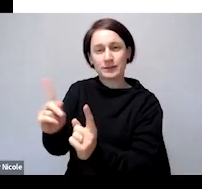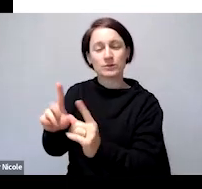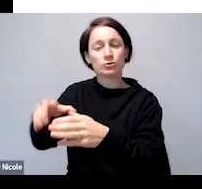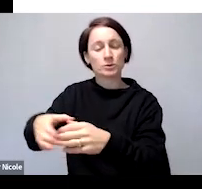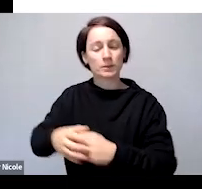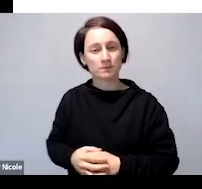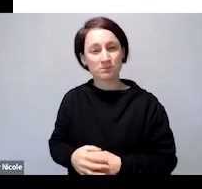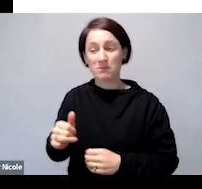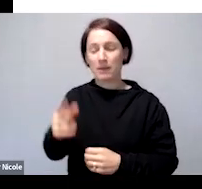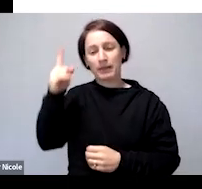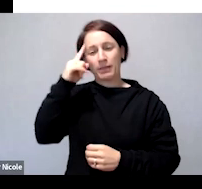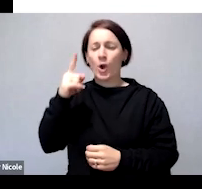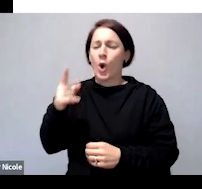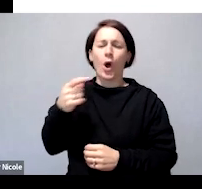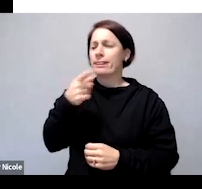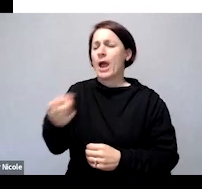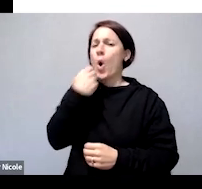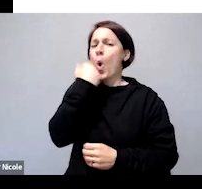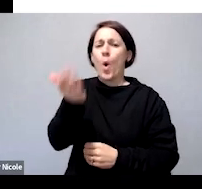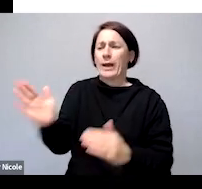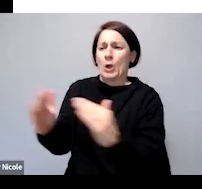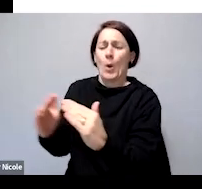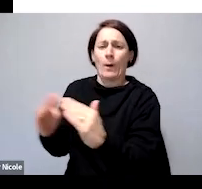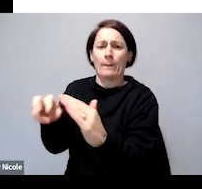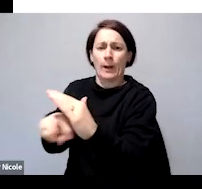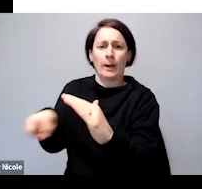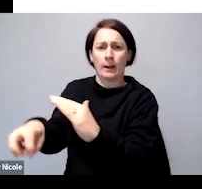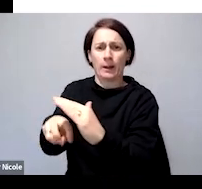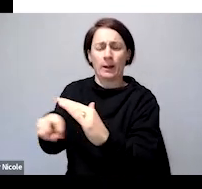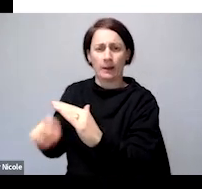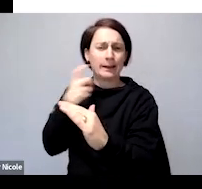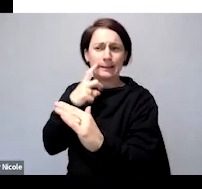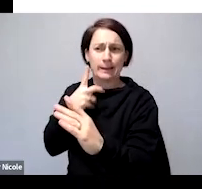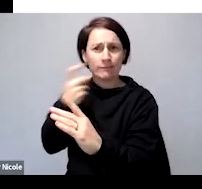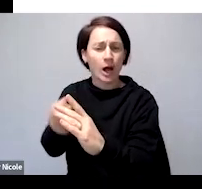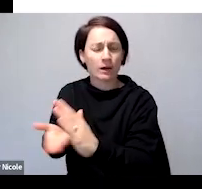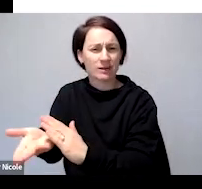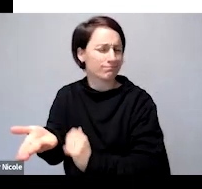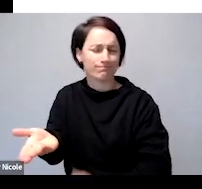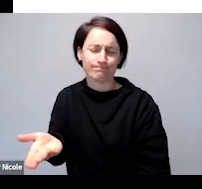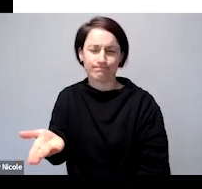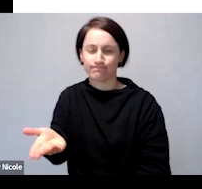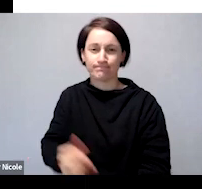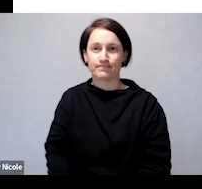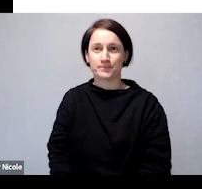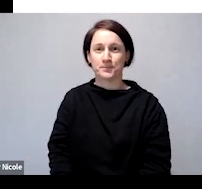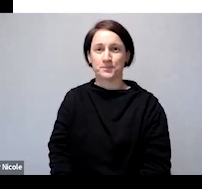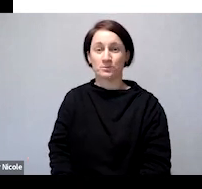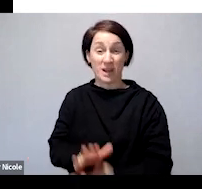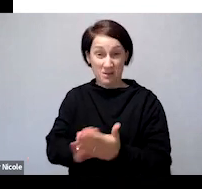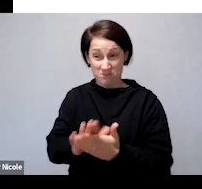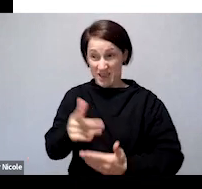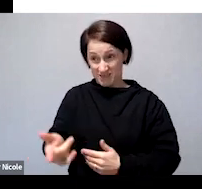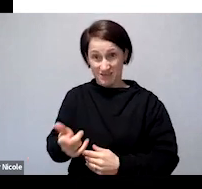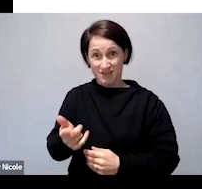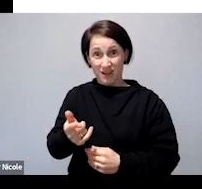for example, that they'll always be at home, and that's where you'll find them in a disaster. This can lead to a false